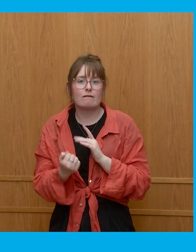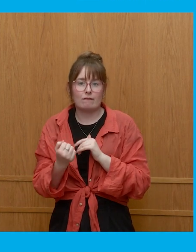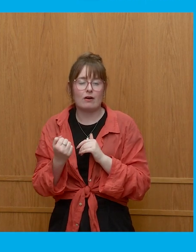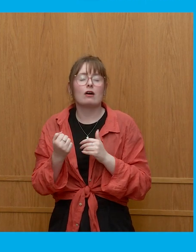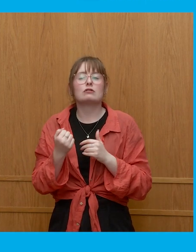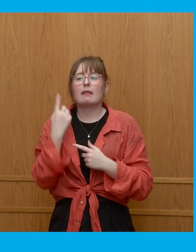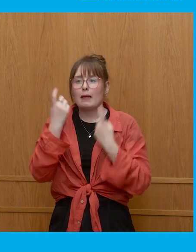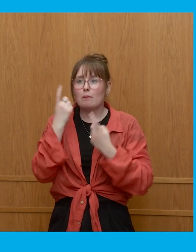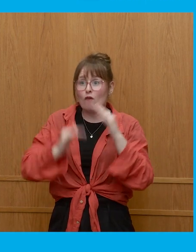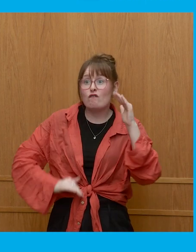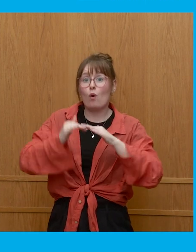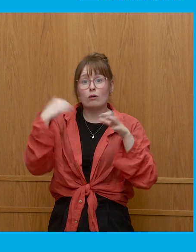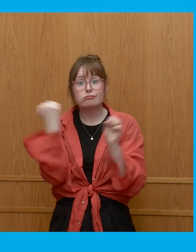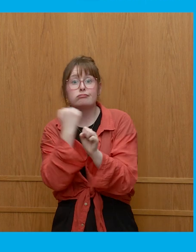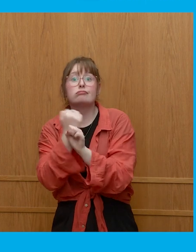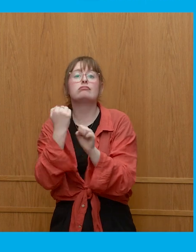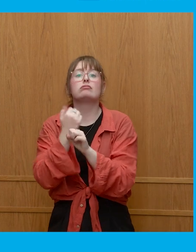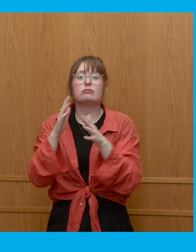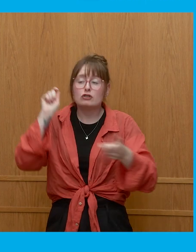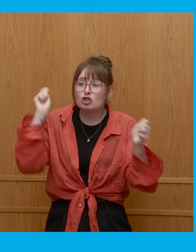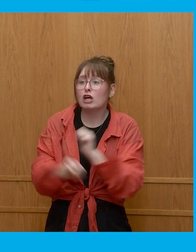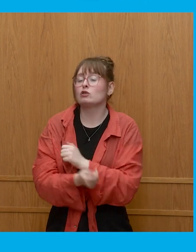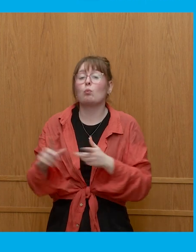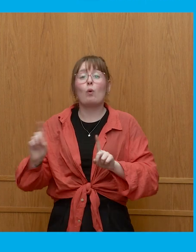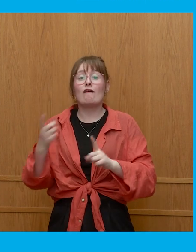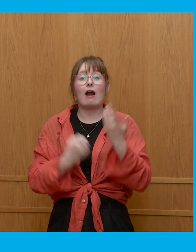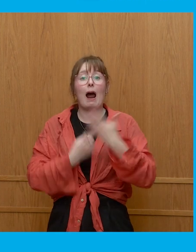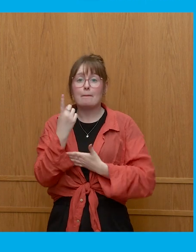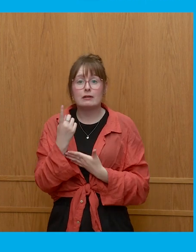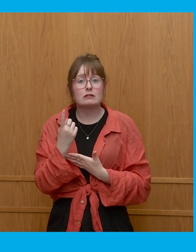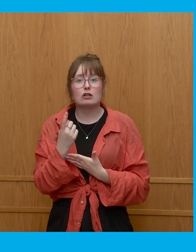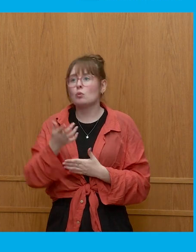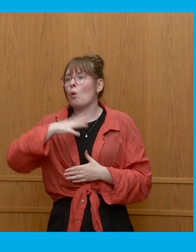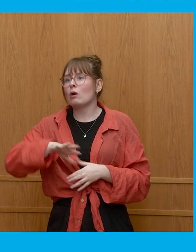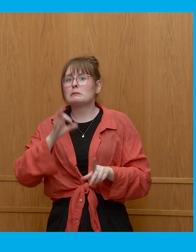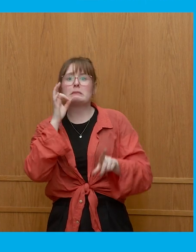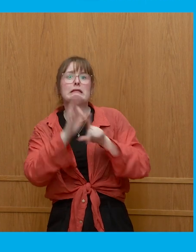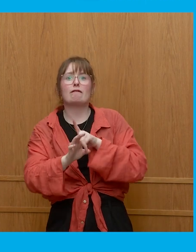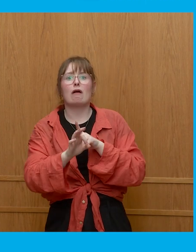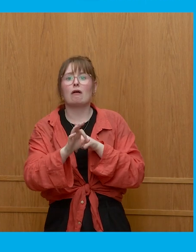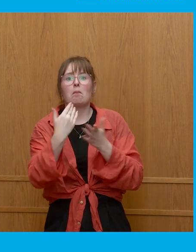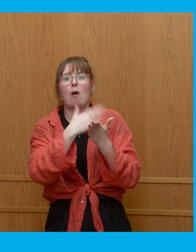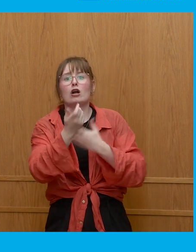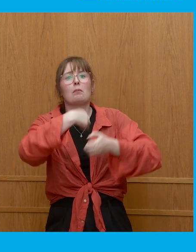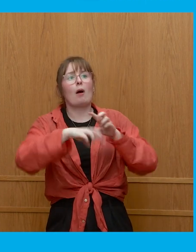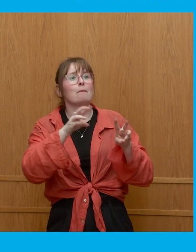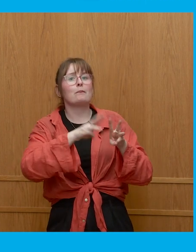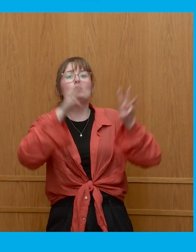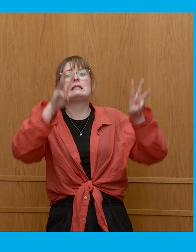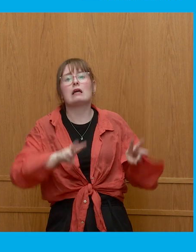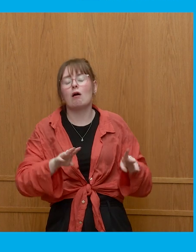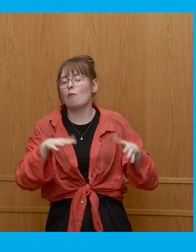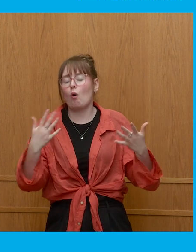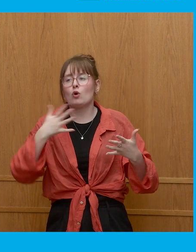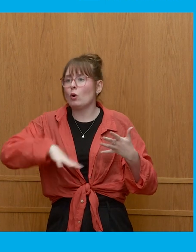terms of full refurbishment or whatever's going to happen, leave that wonderful Gothic pile to be a museum and instead build something functional for members of Parliament,